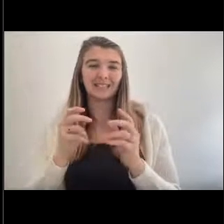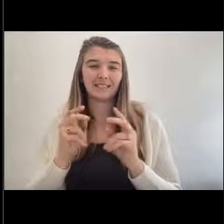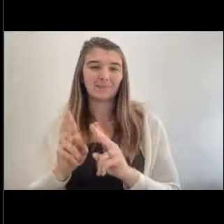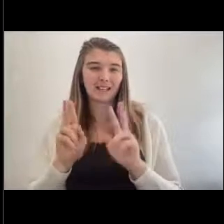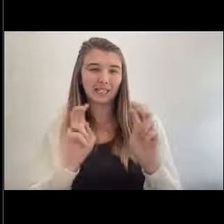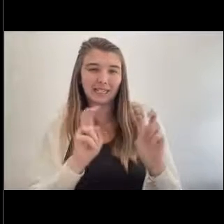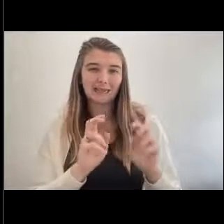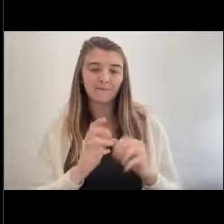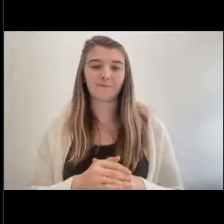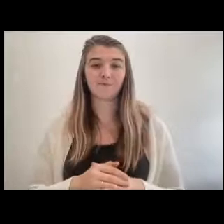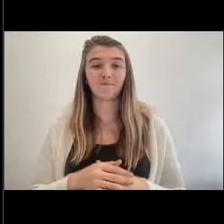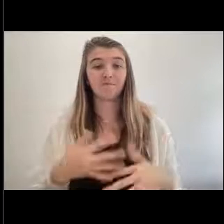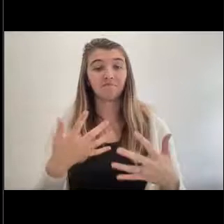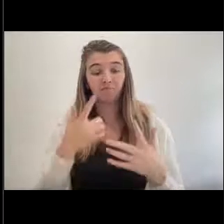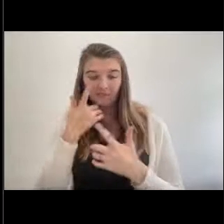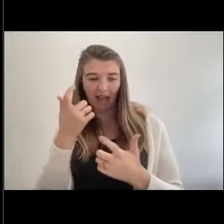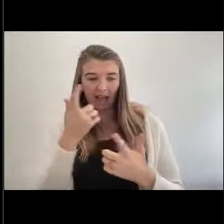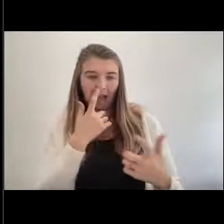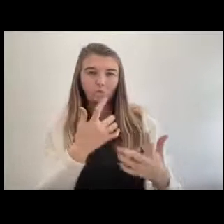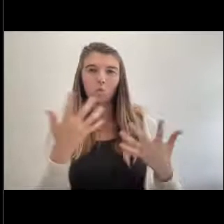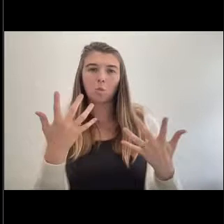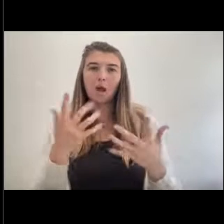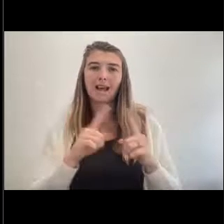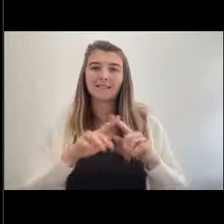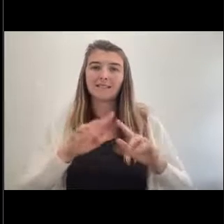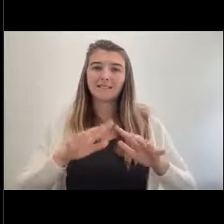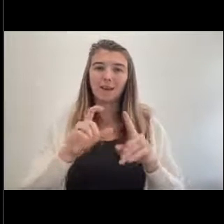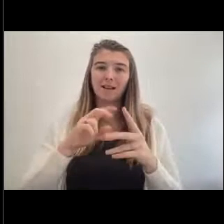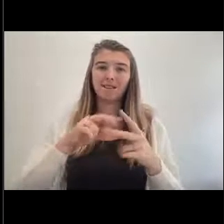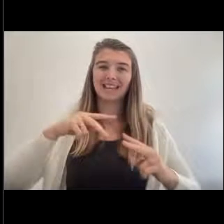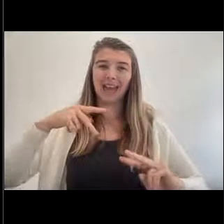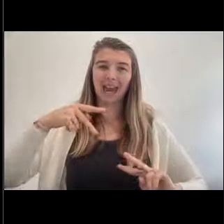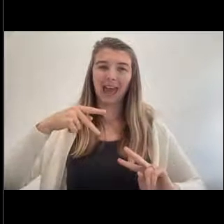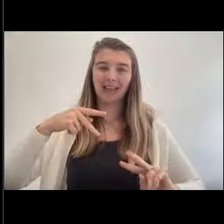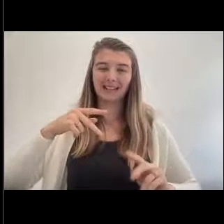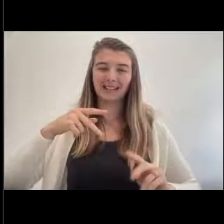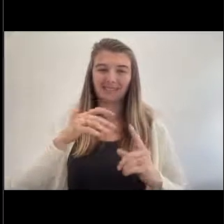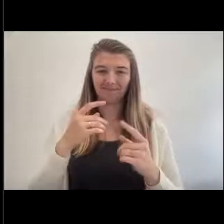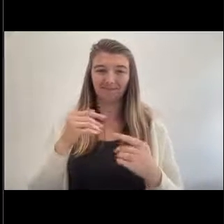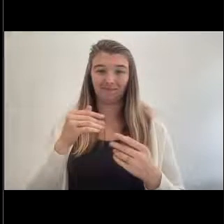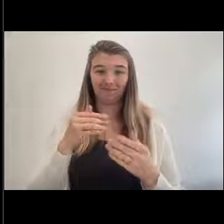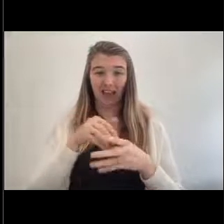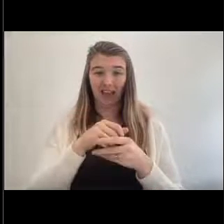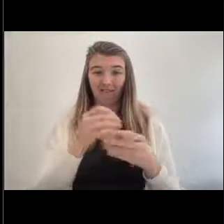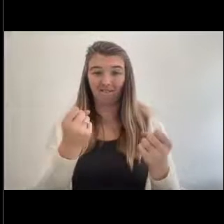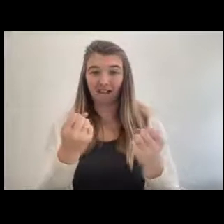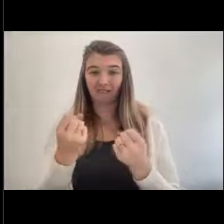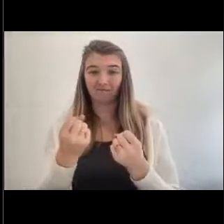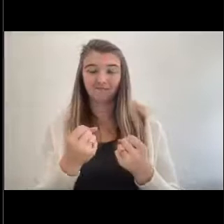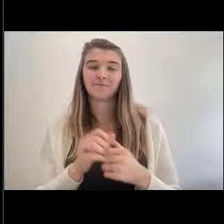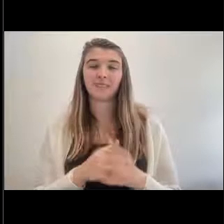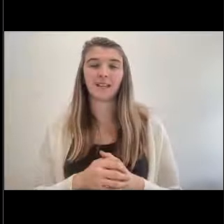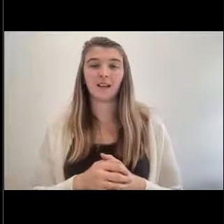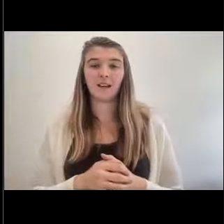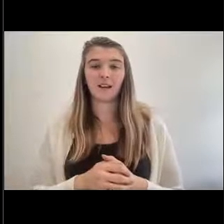DNA sequences matching these isolates were present in our communities. So that's the ones that we incubated over 6 weeks, shown at the